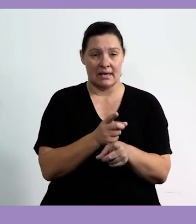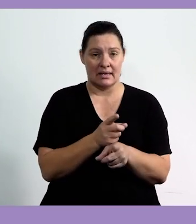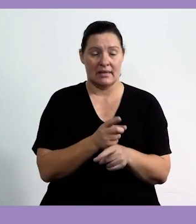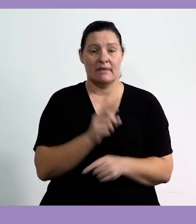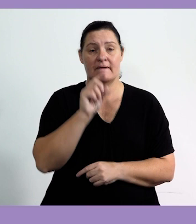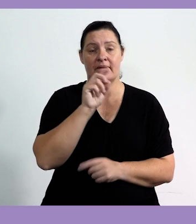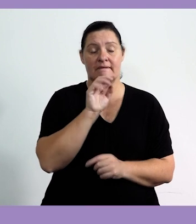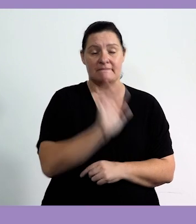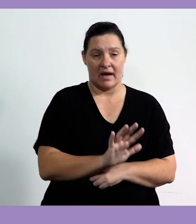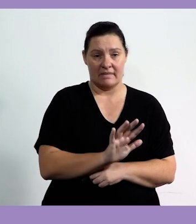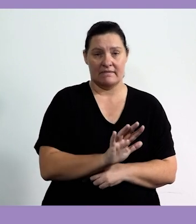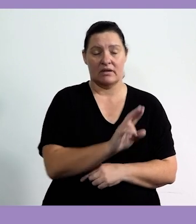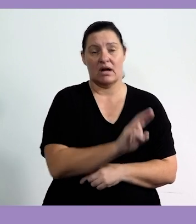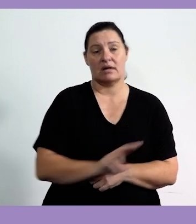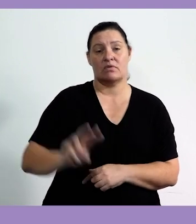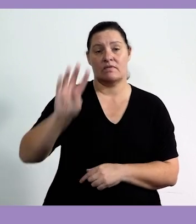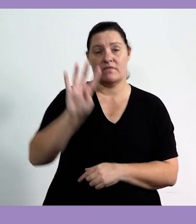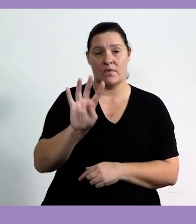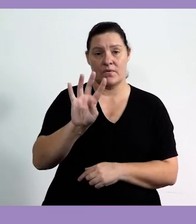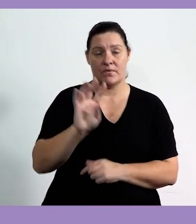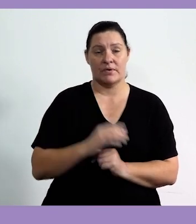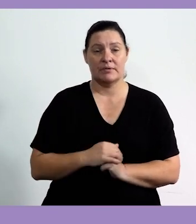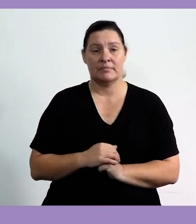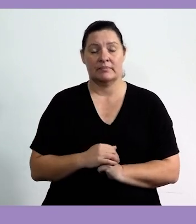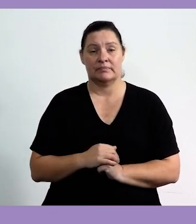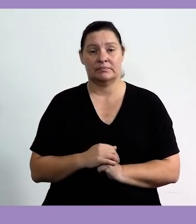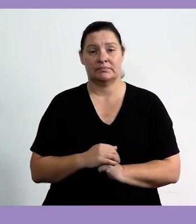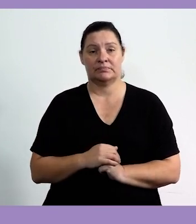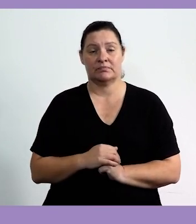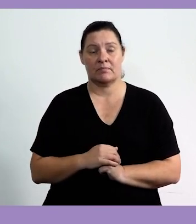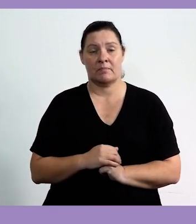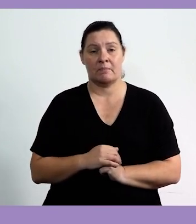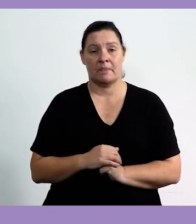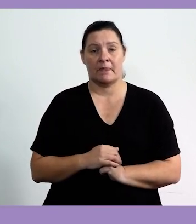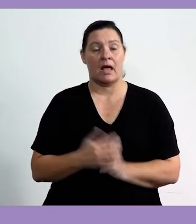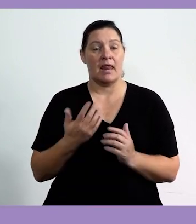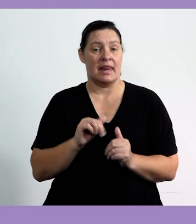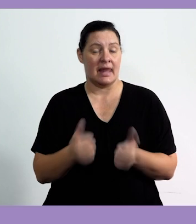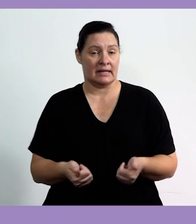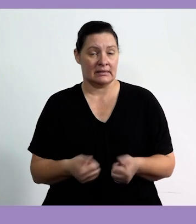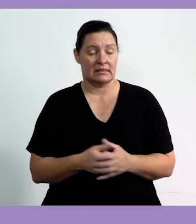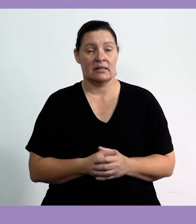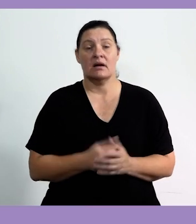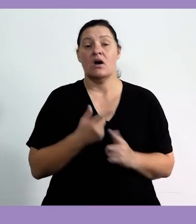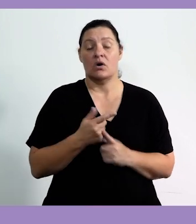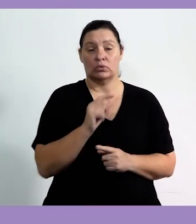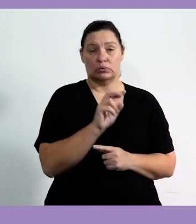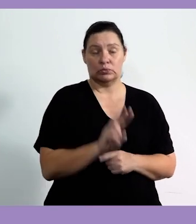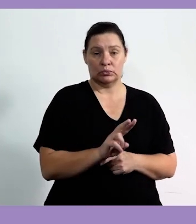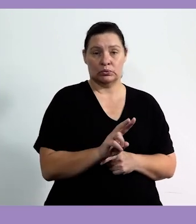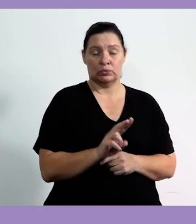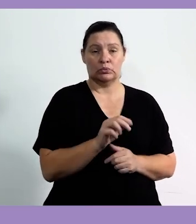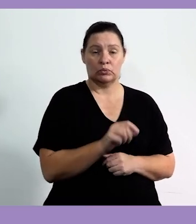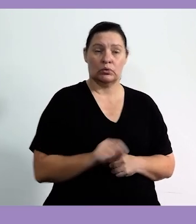answer of 5 to the exponent 4. And our next example is